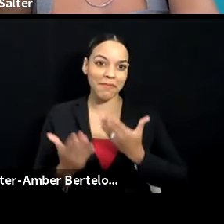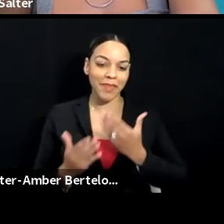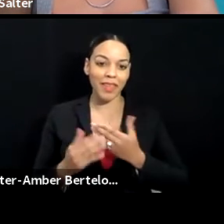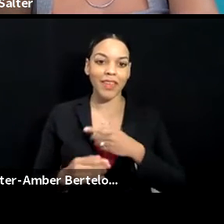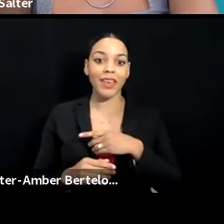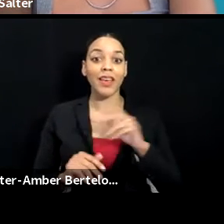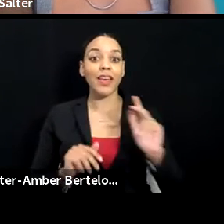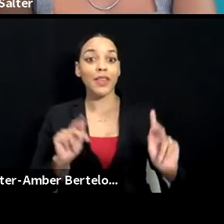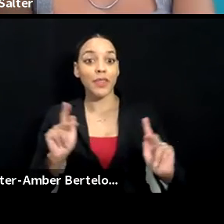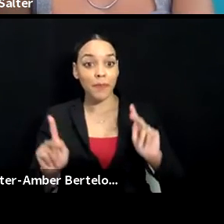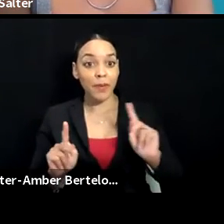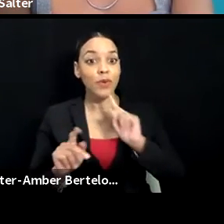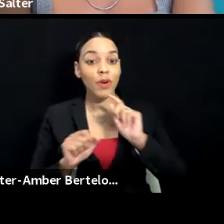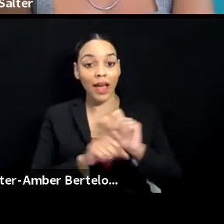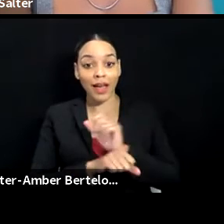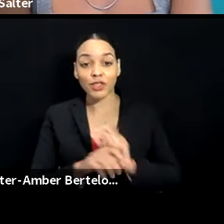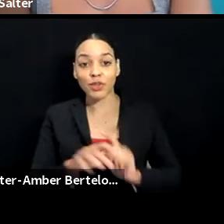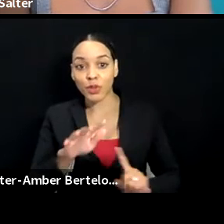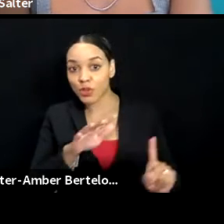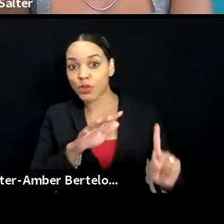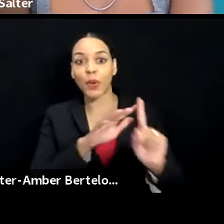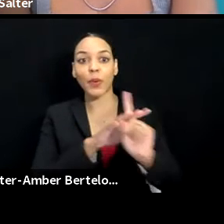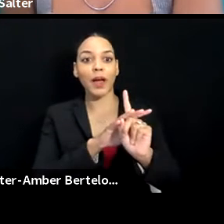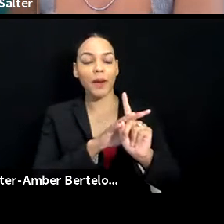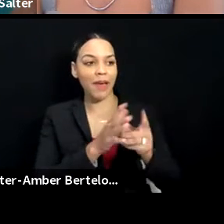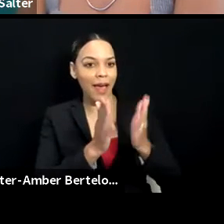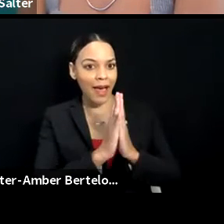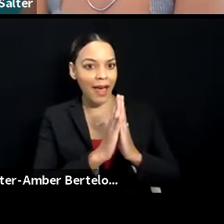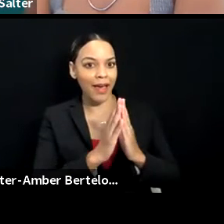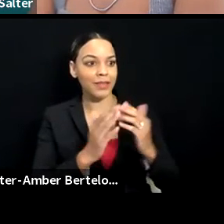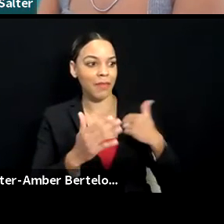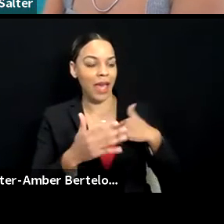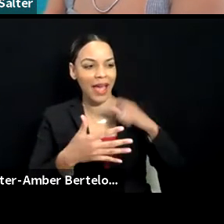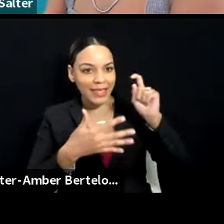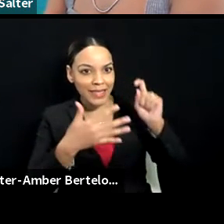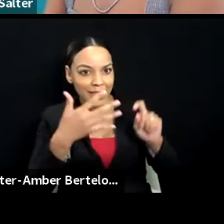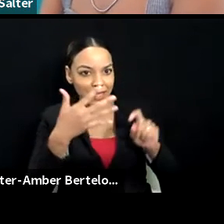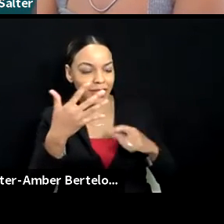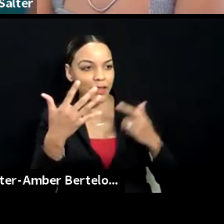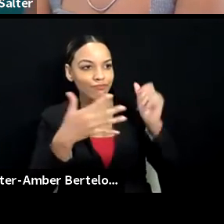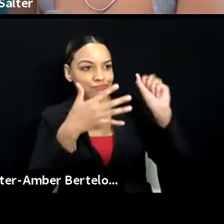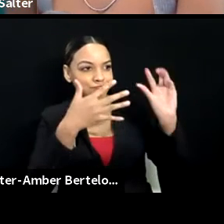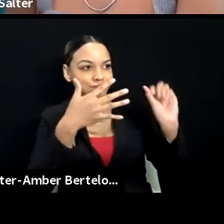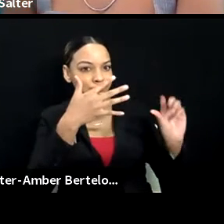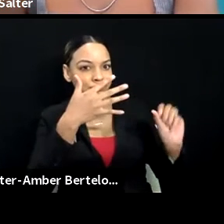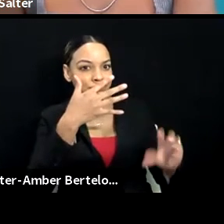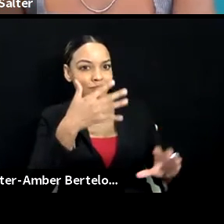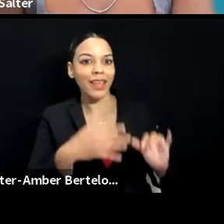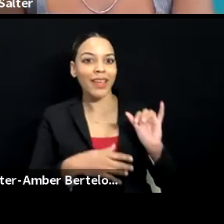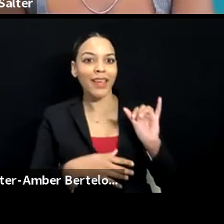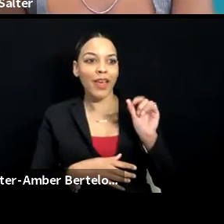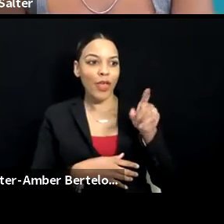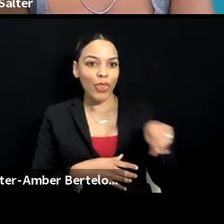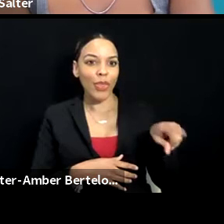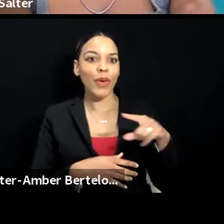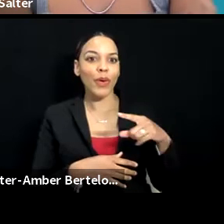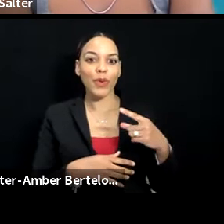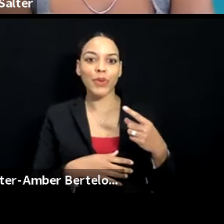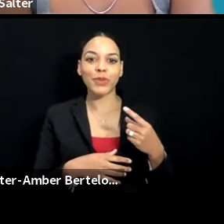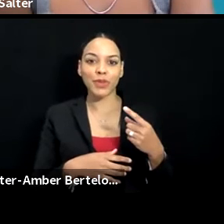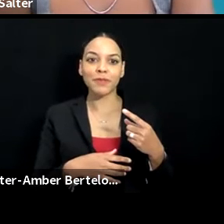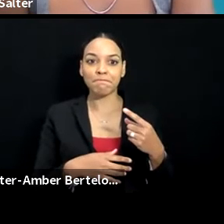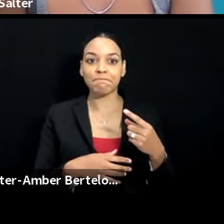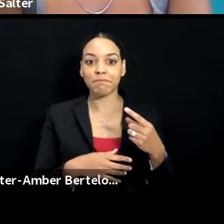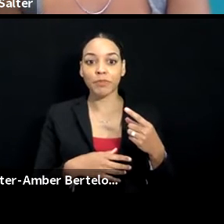folks who show up and ask for what they need that, you know, the squeaky wheel. We cannot assume